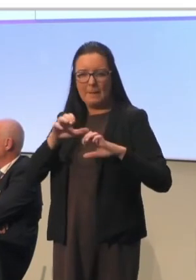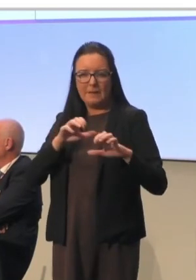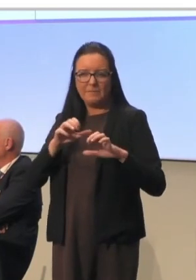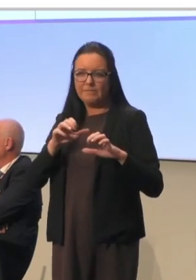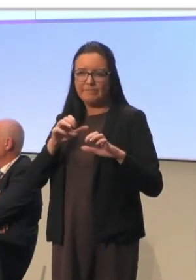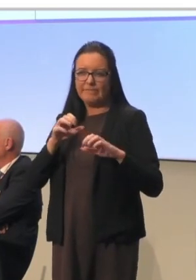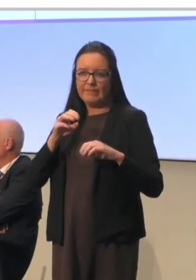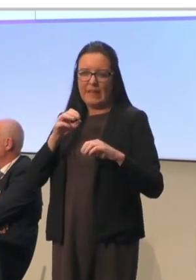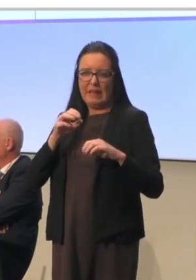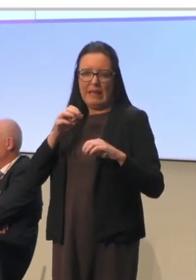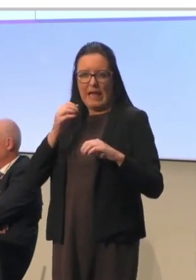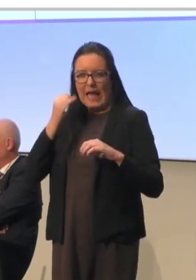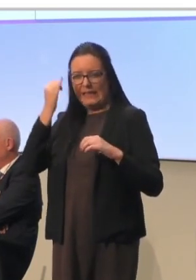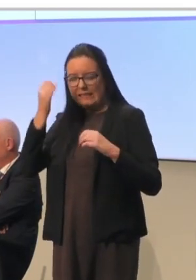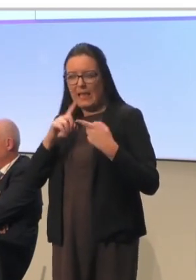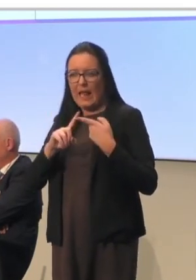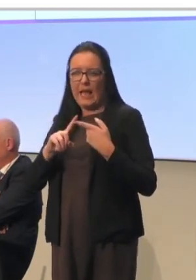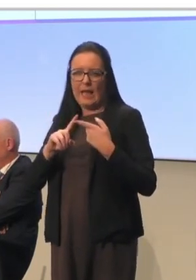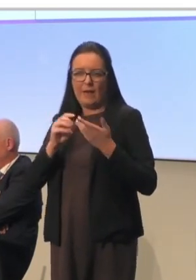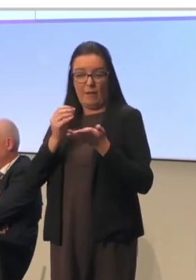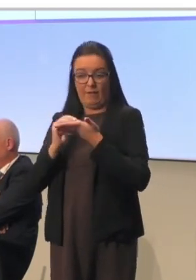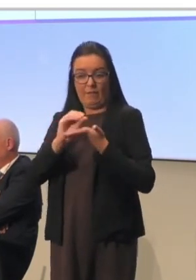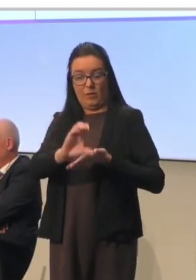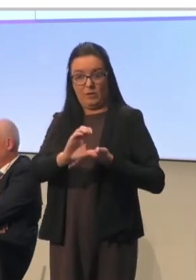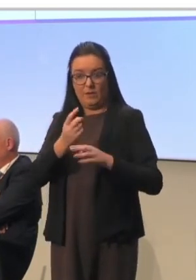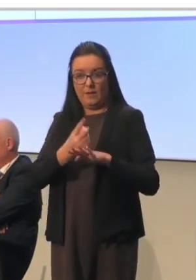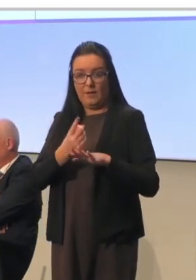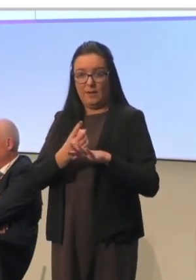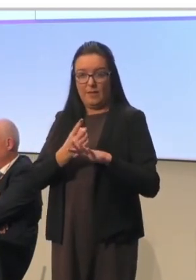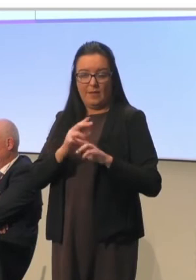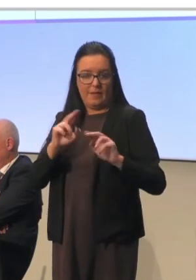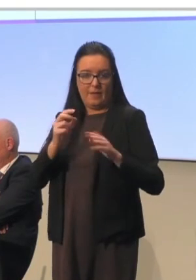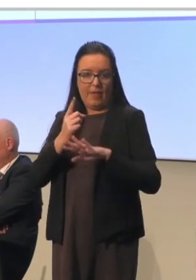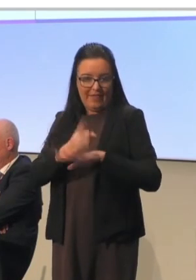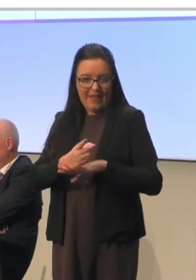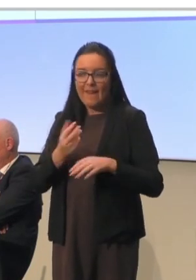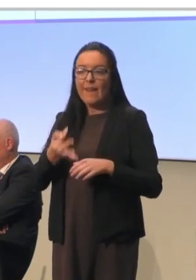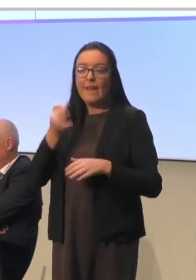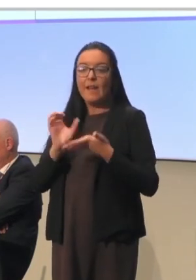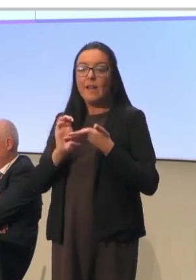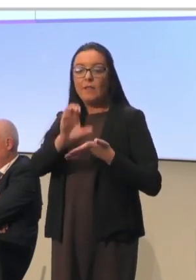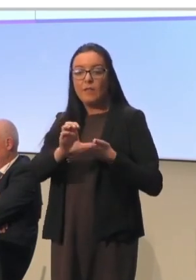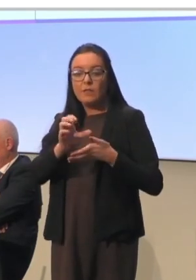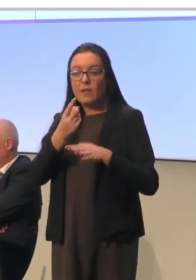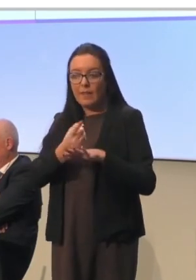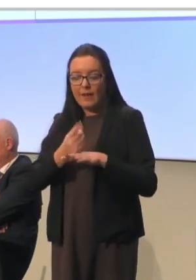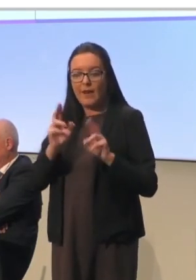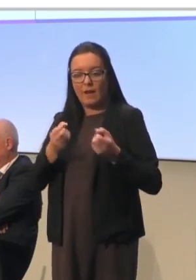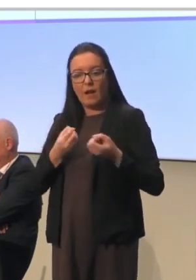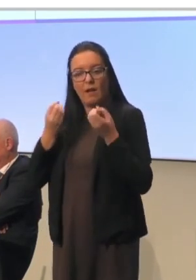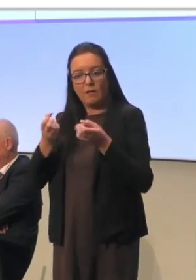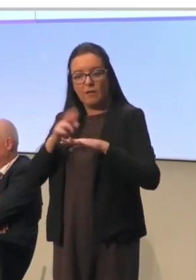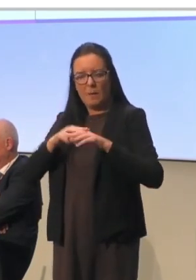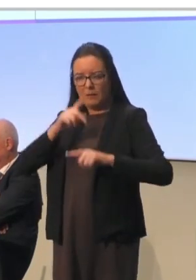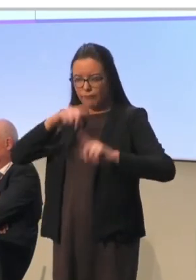was seen to impact on the suitability of the pathways on offer. If there was more funding, they could offer a better range of services which might